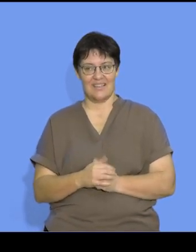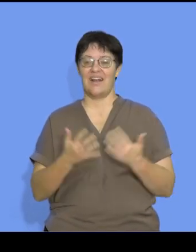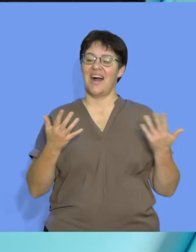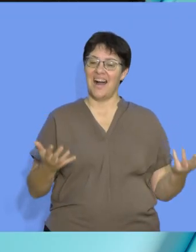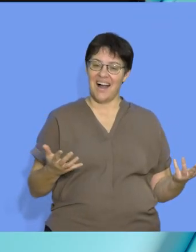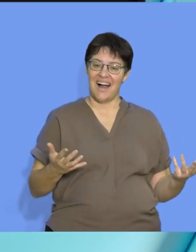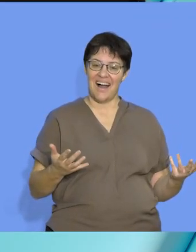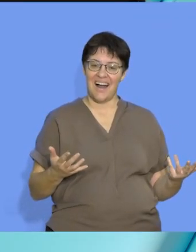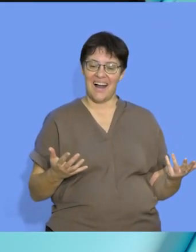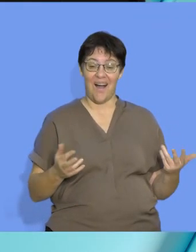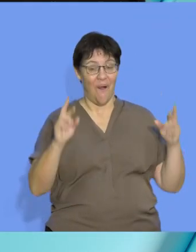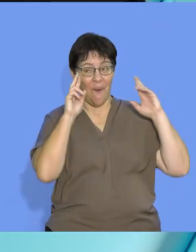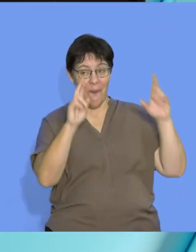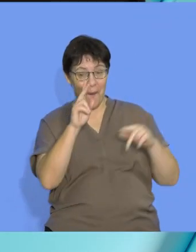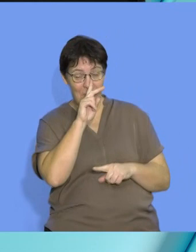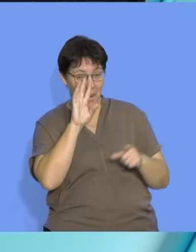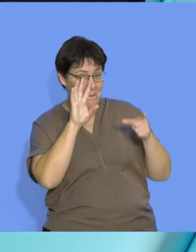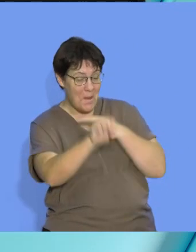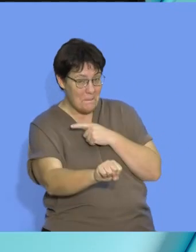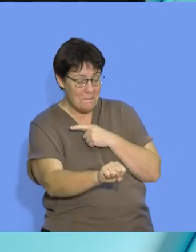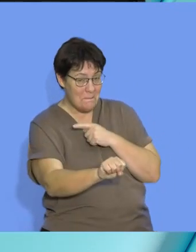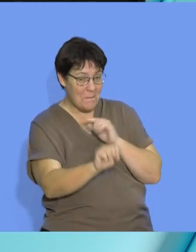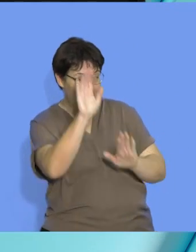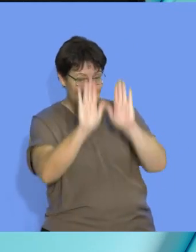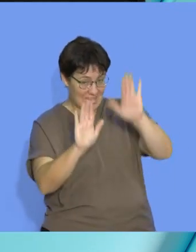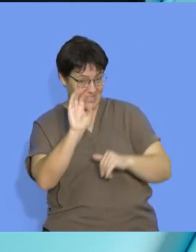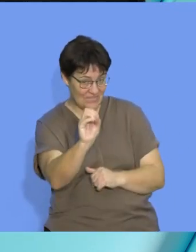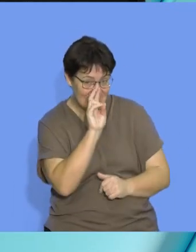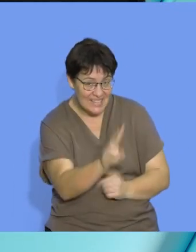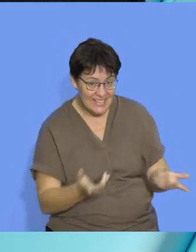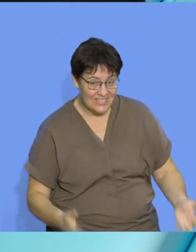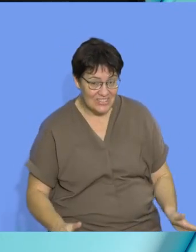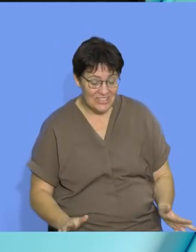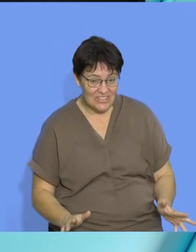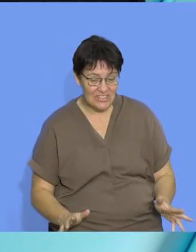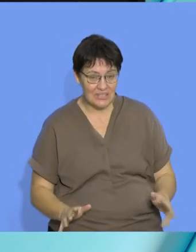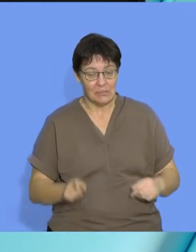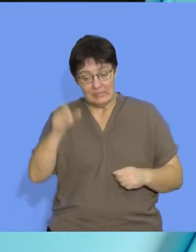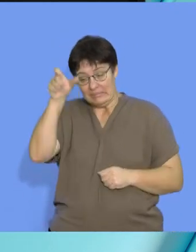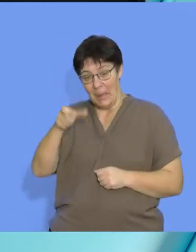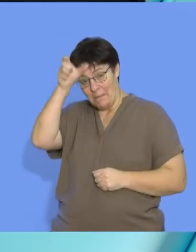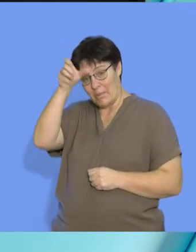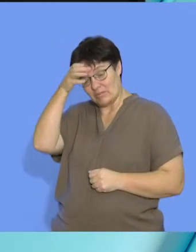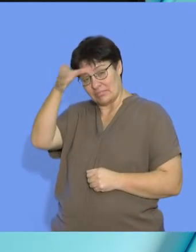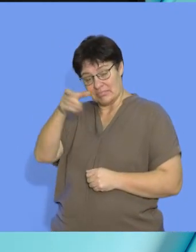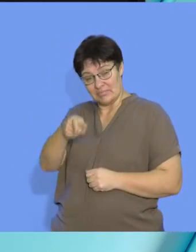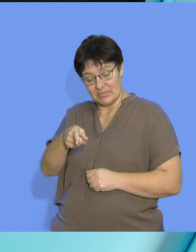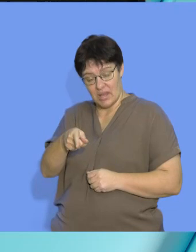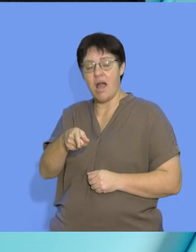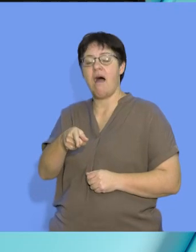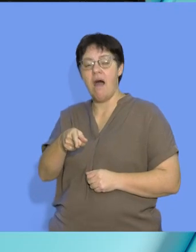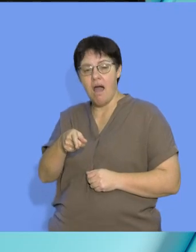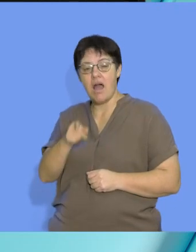Everyone, I'm hoping that you can kind of see the pattern over here. With Fibonacci sequence, the